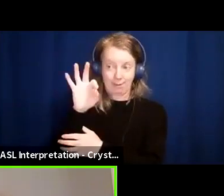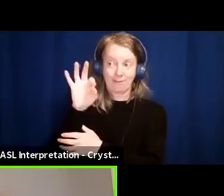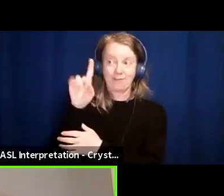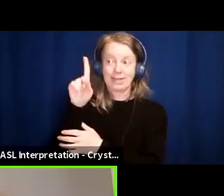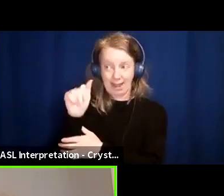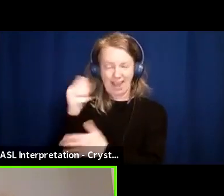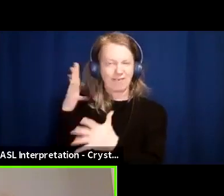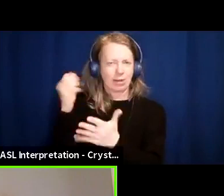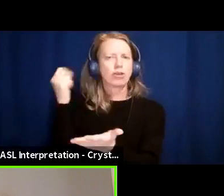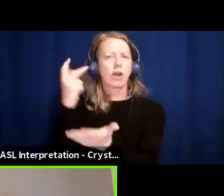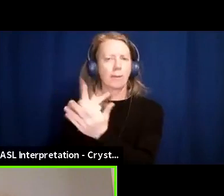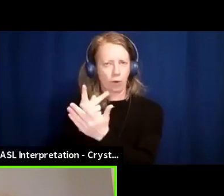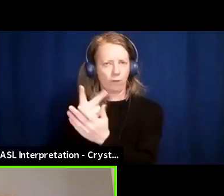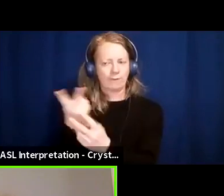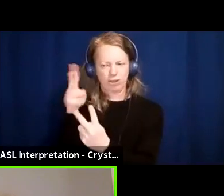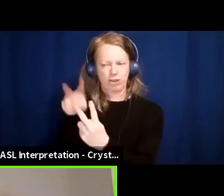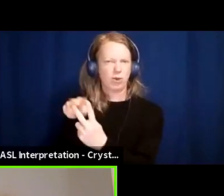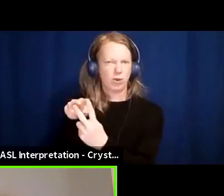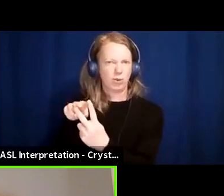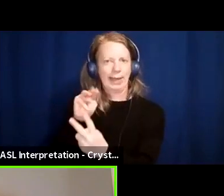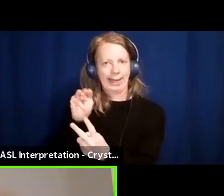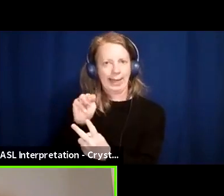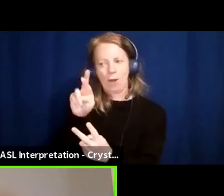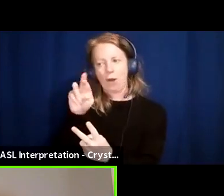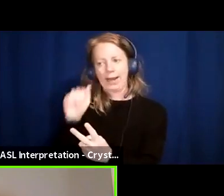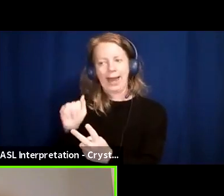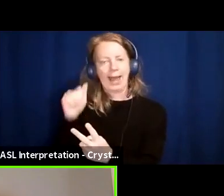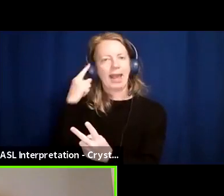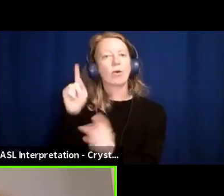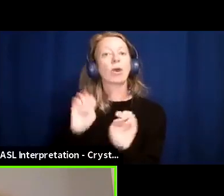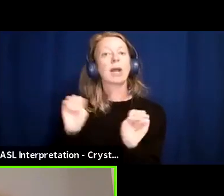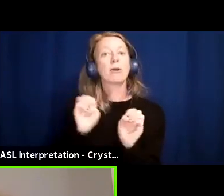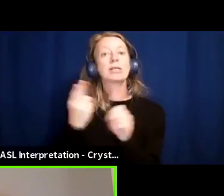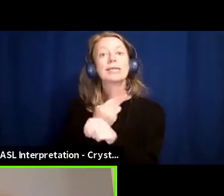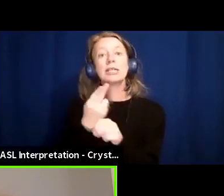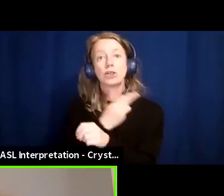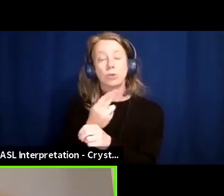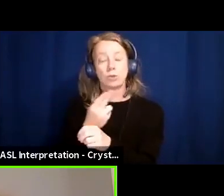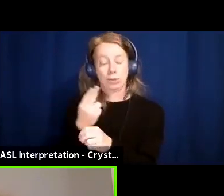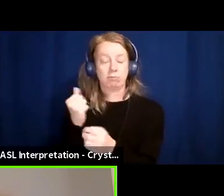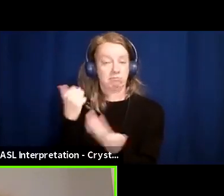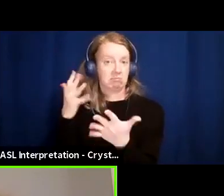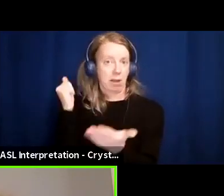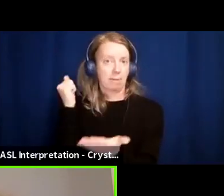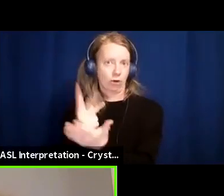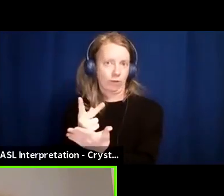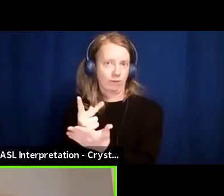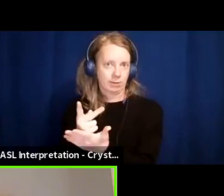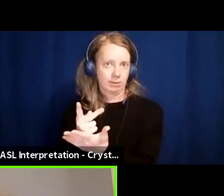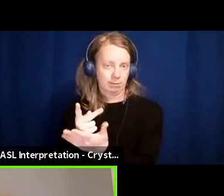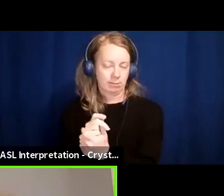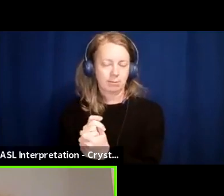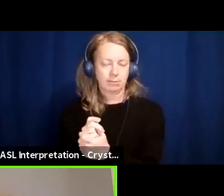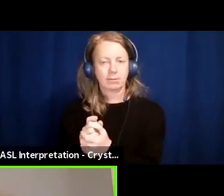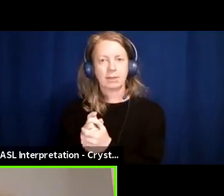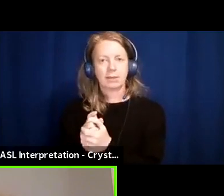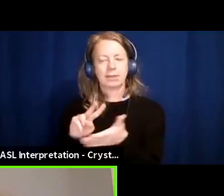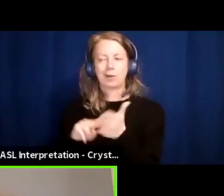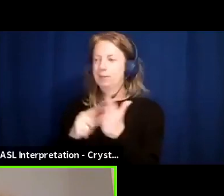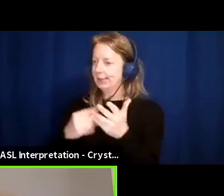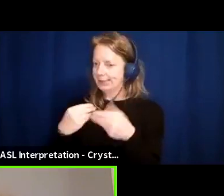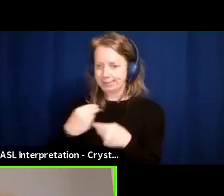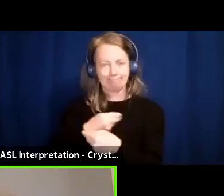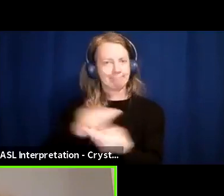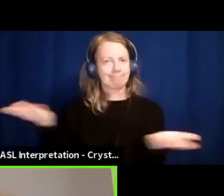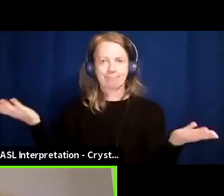mRNA vaccines, for emergency use authorization, which means we can use it in terms of this,